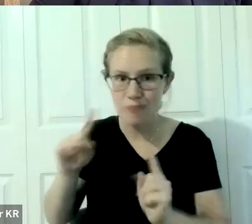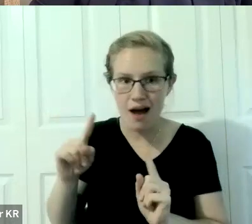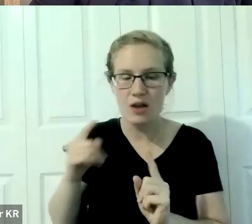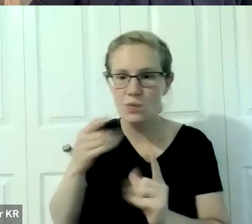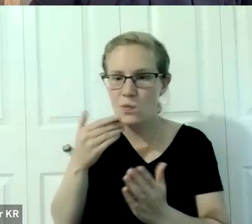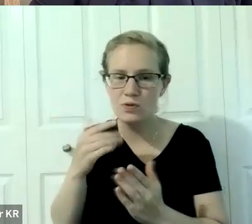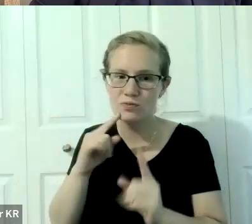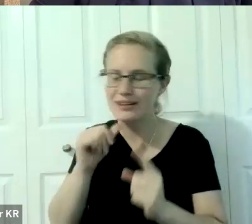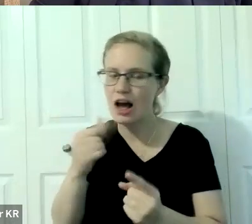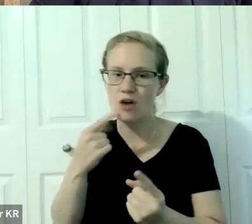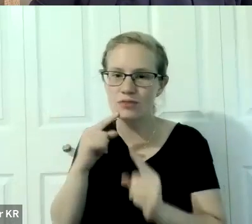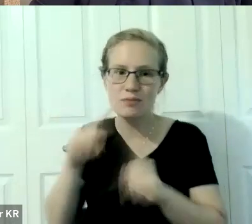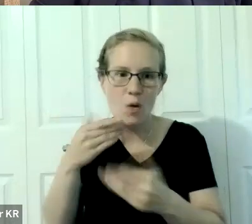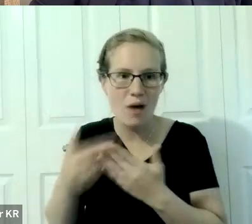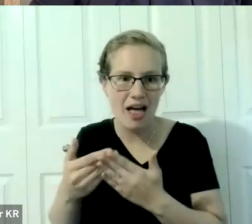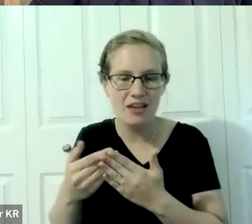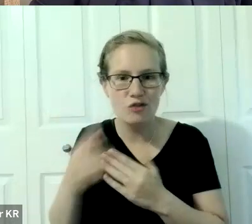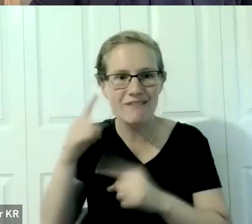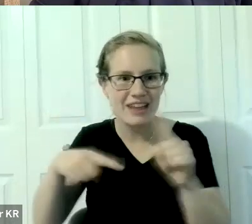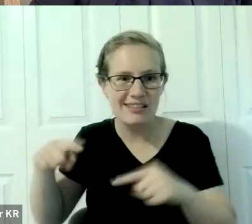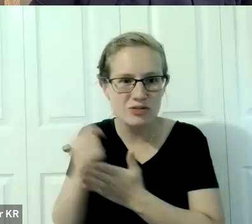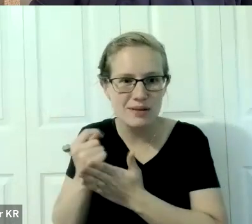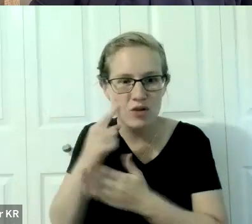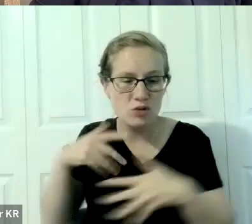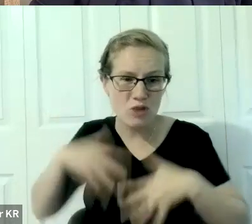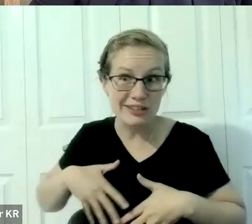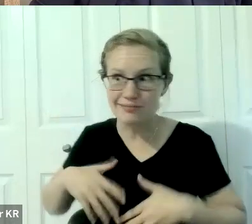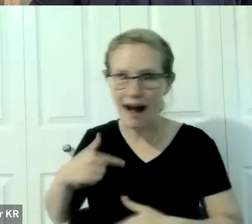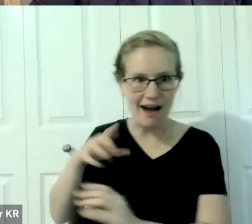various treatments that we have for depression.